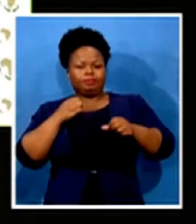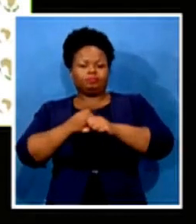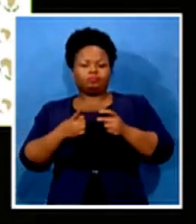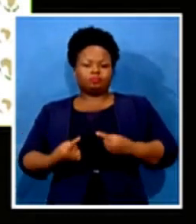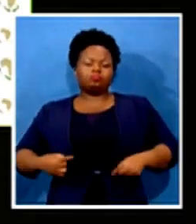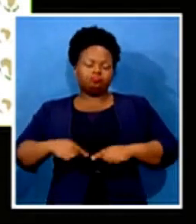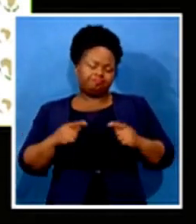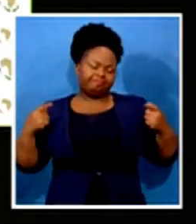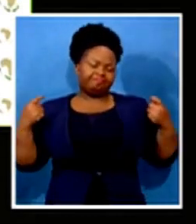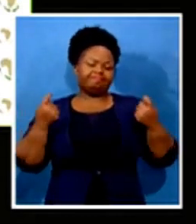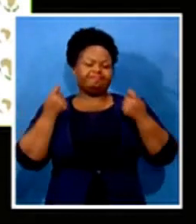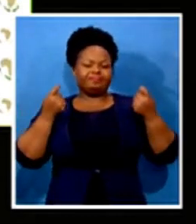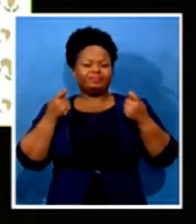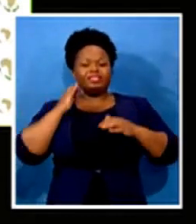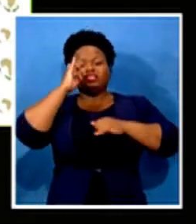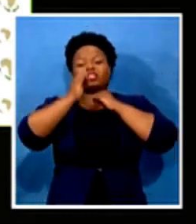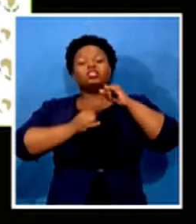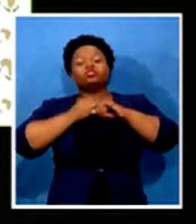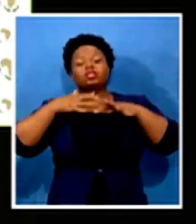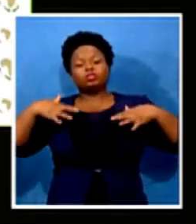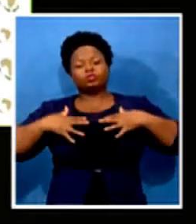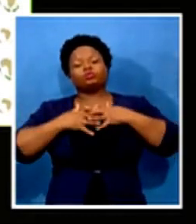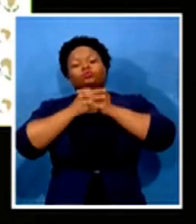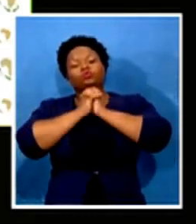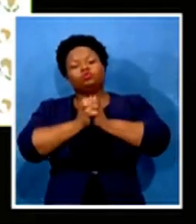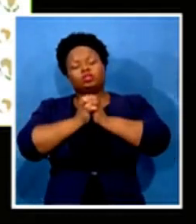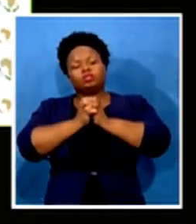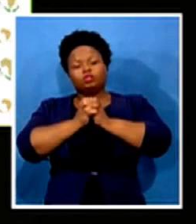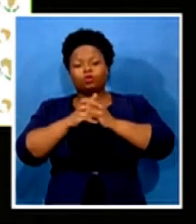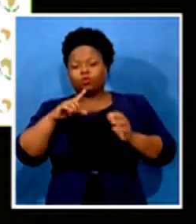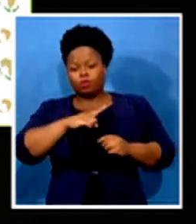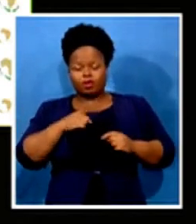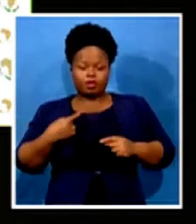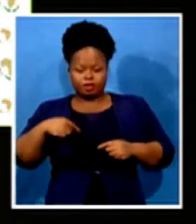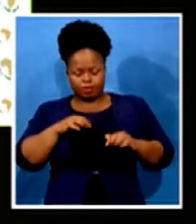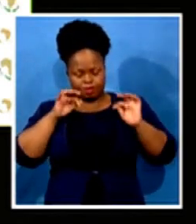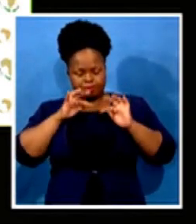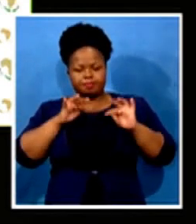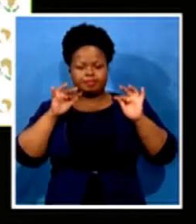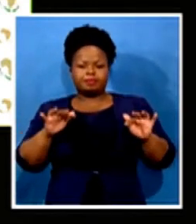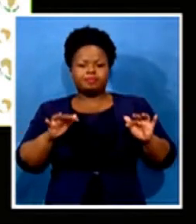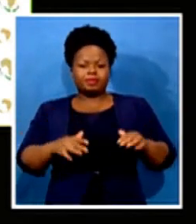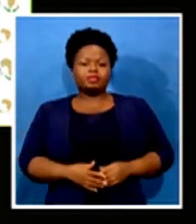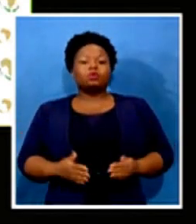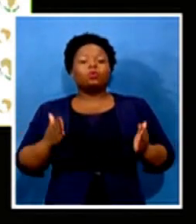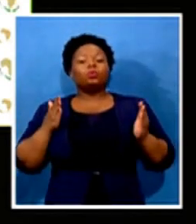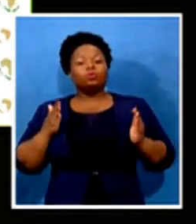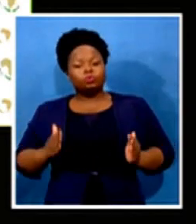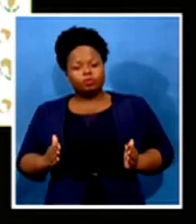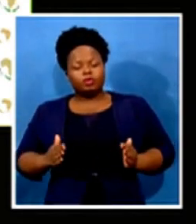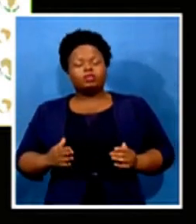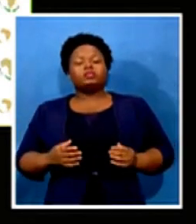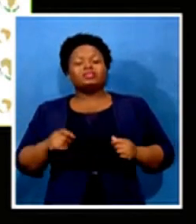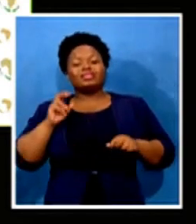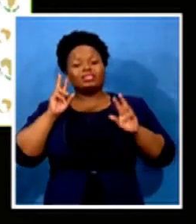solidarity and cooperation, that we came together as a people, as human beings, to address issues related to moral